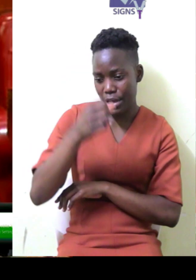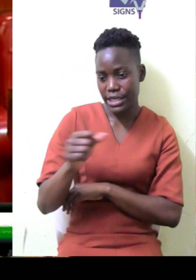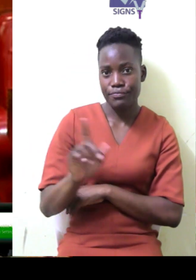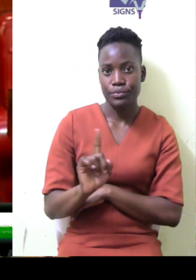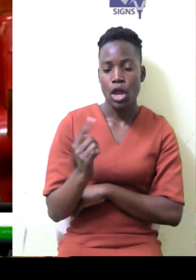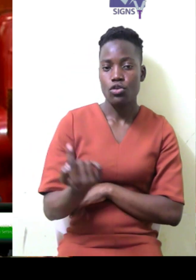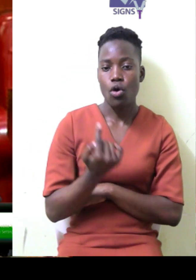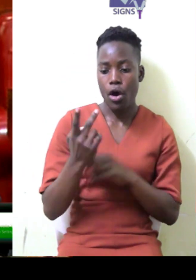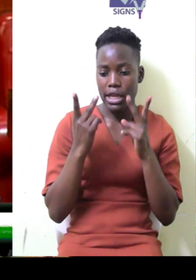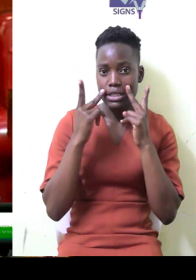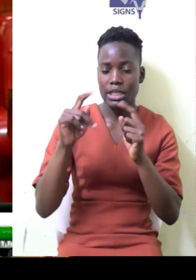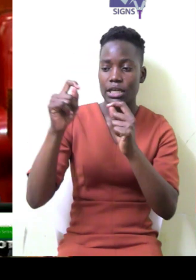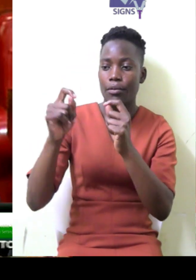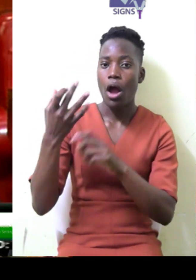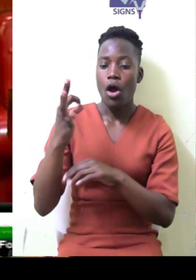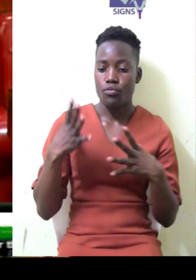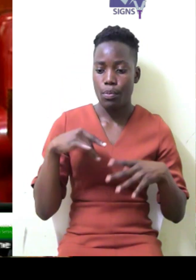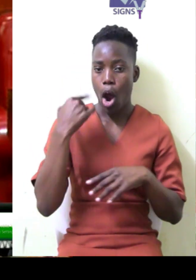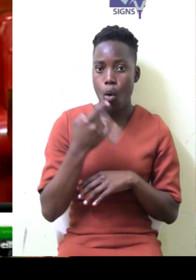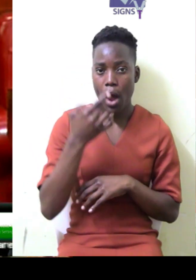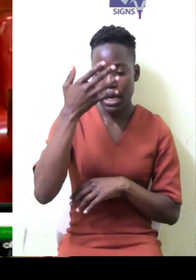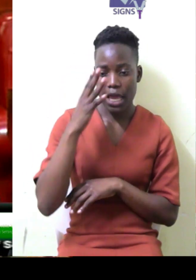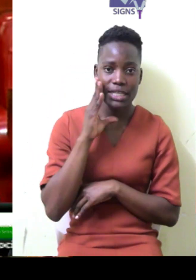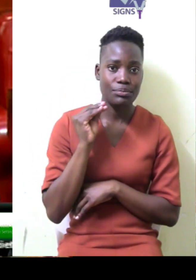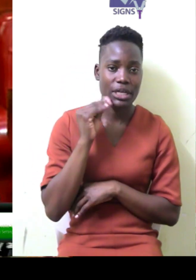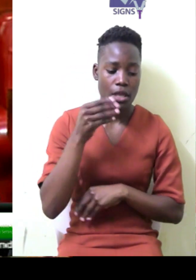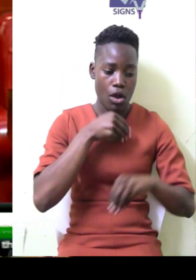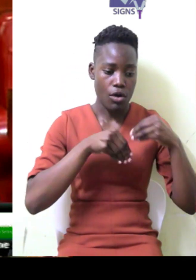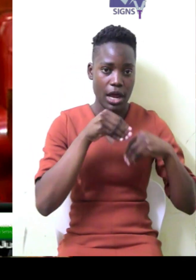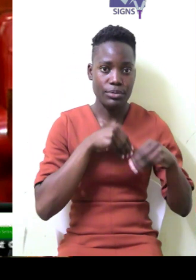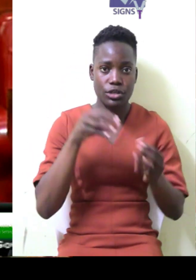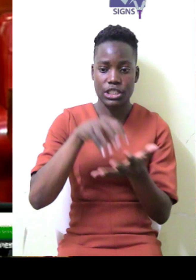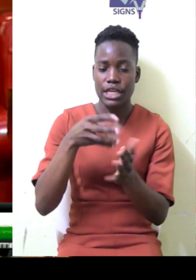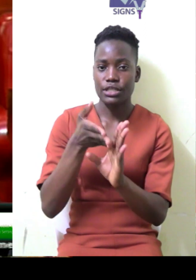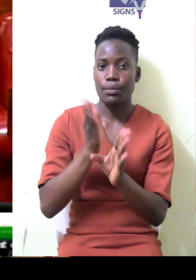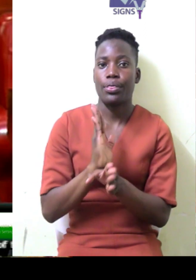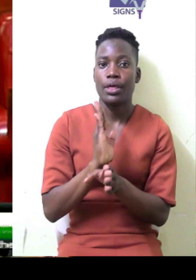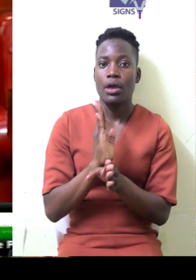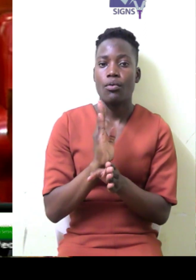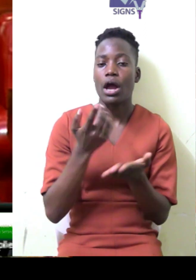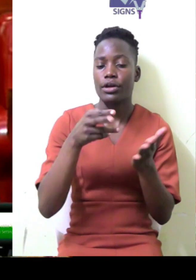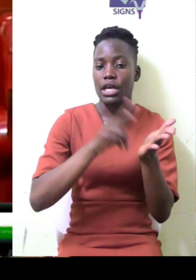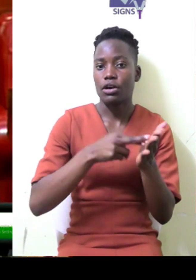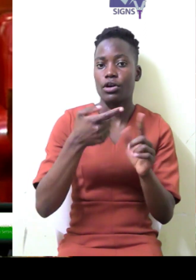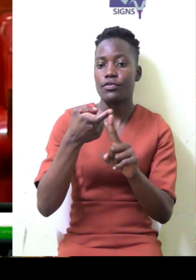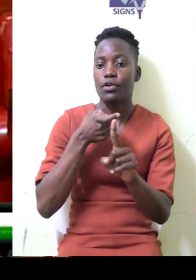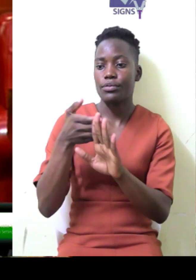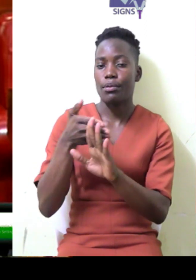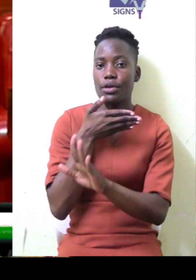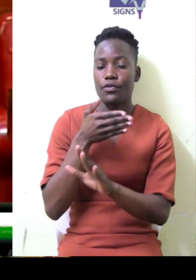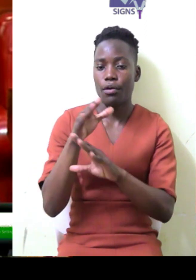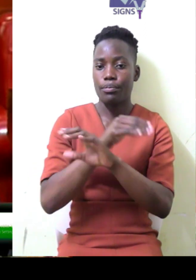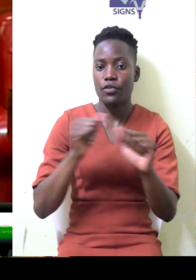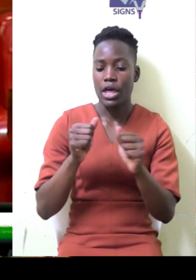the demonstration of those who are facing corruption charges being withdrawn. It is on record from the previous president that we lose